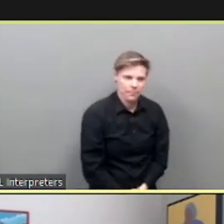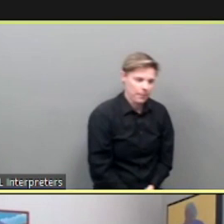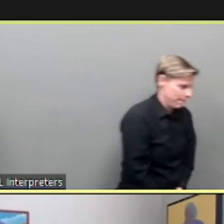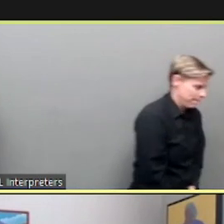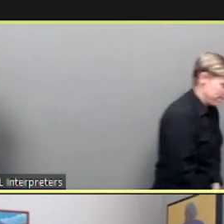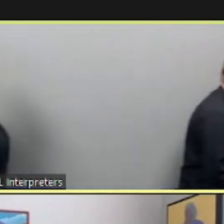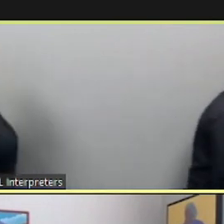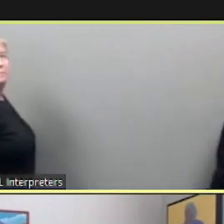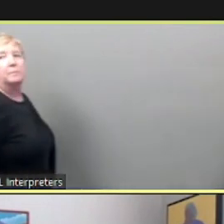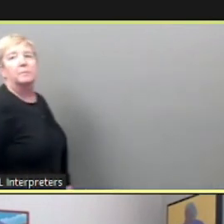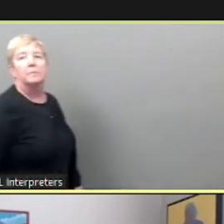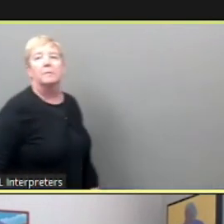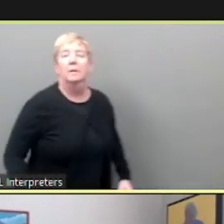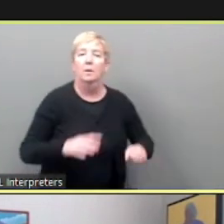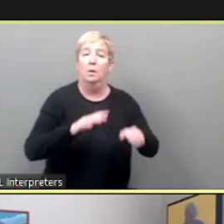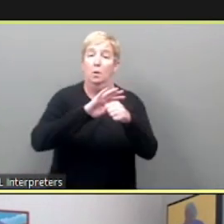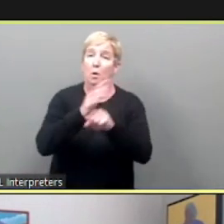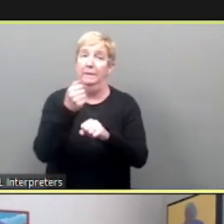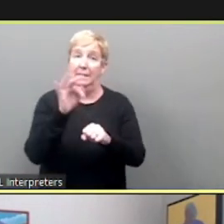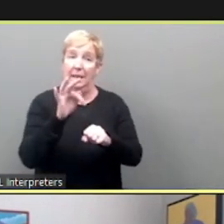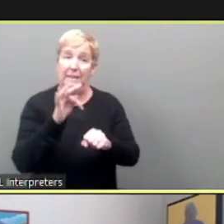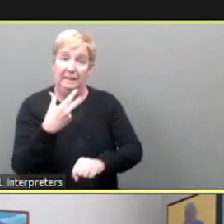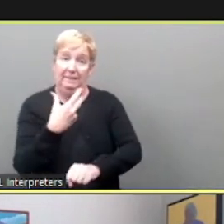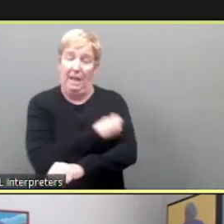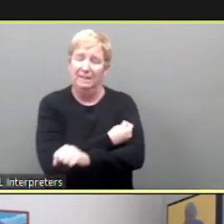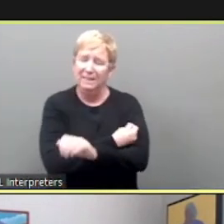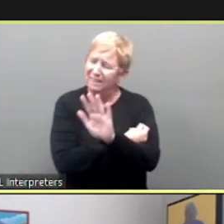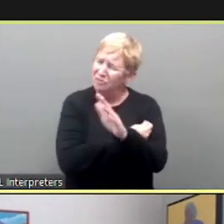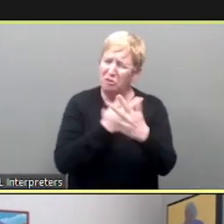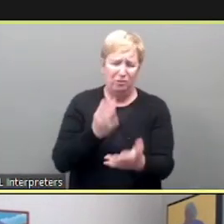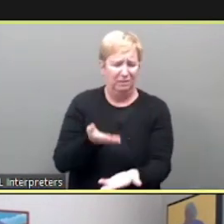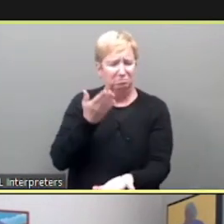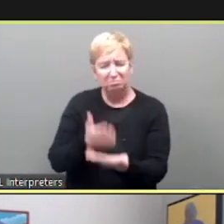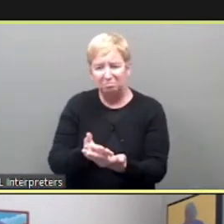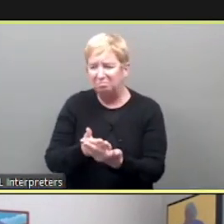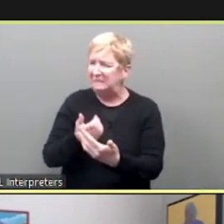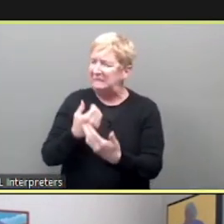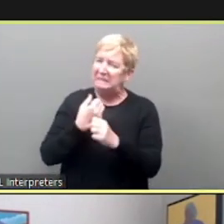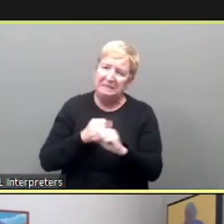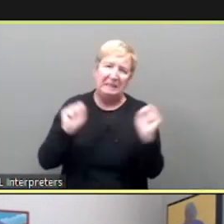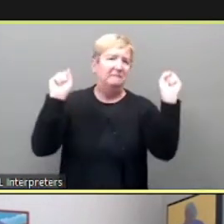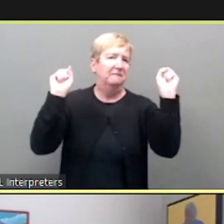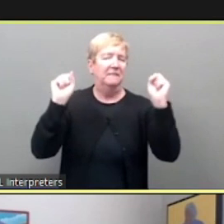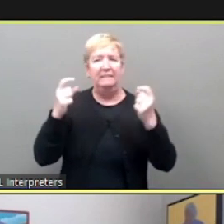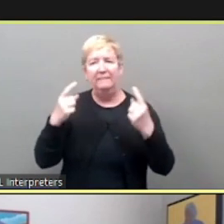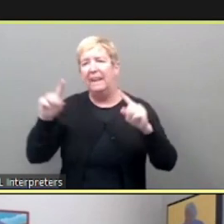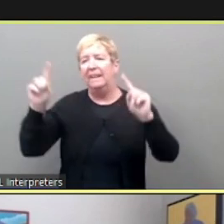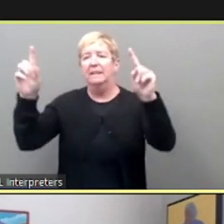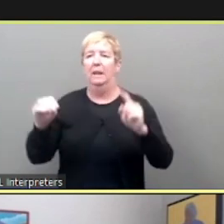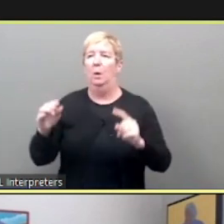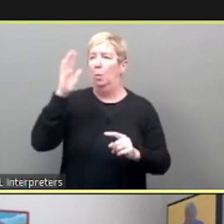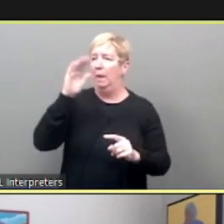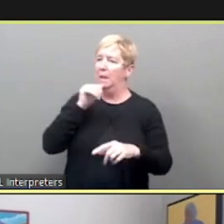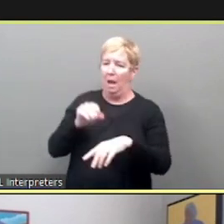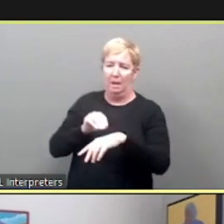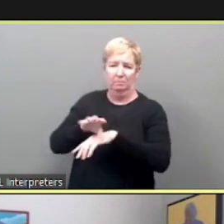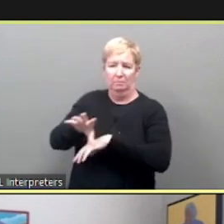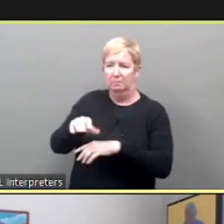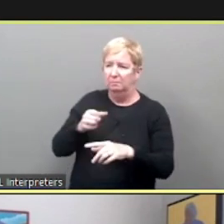COVID-19 vaccine has been proven to be very safe in pregnancy, and it also doesn't affect fertility. We only